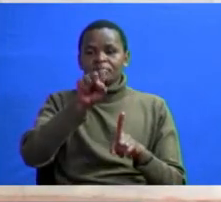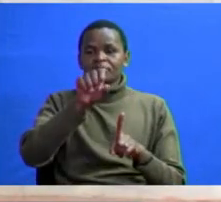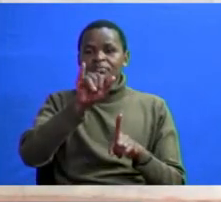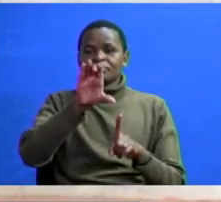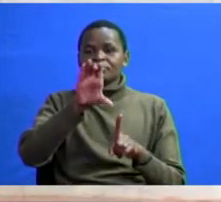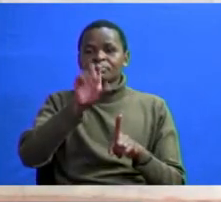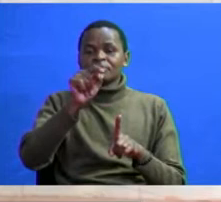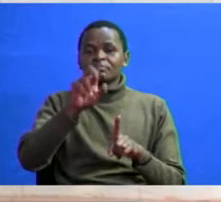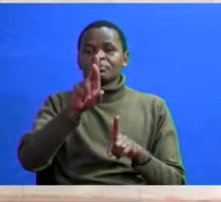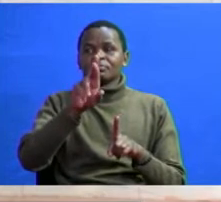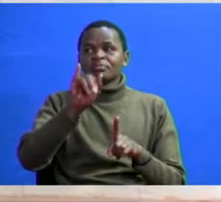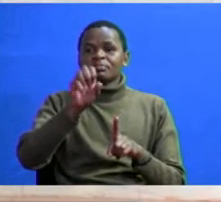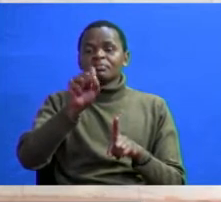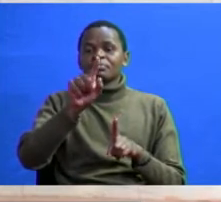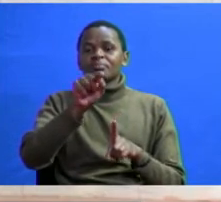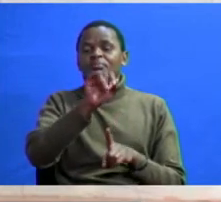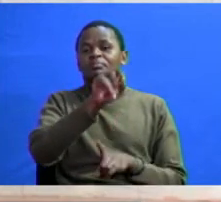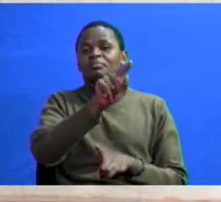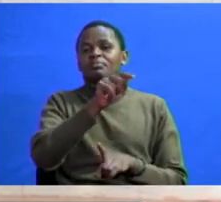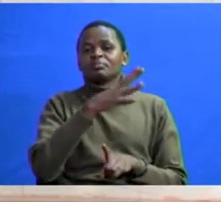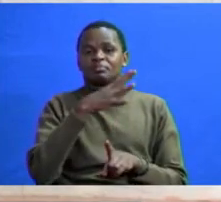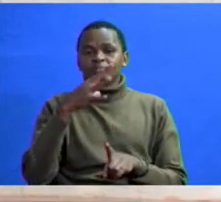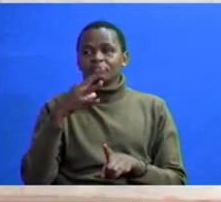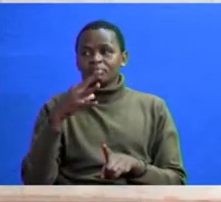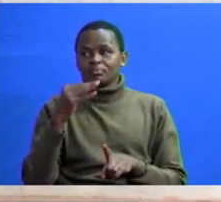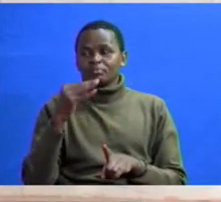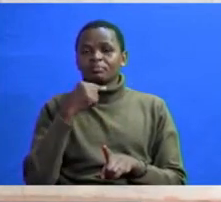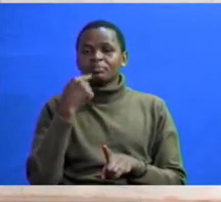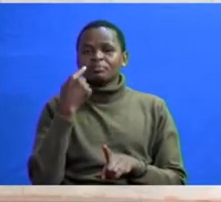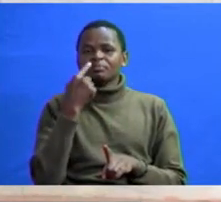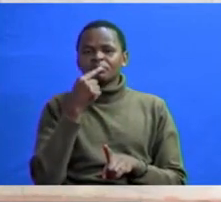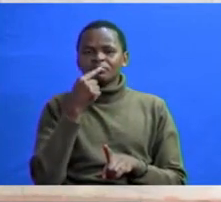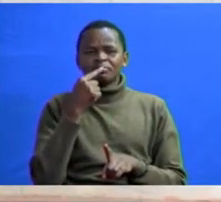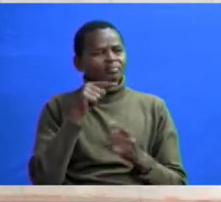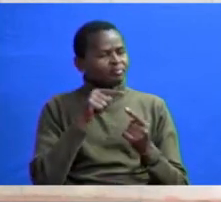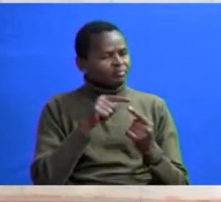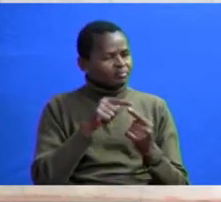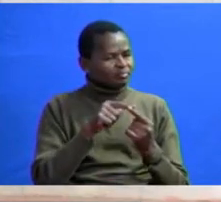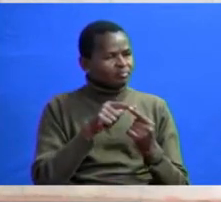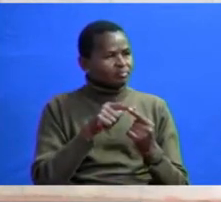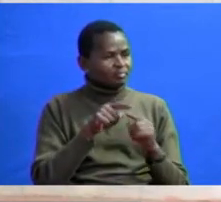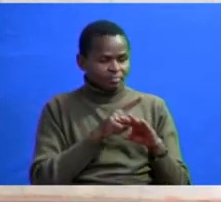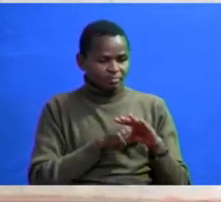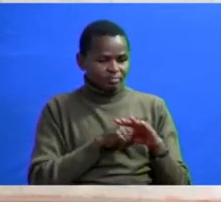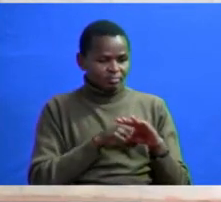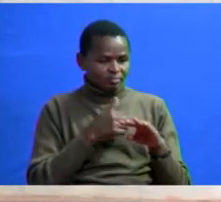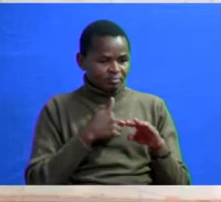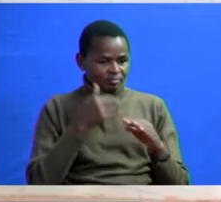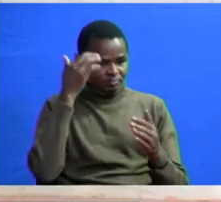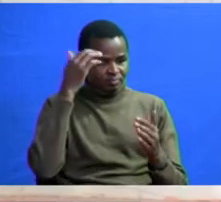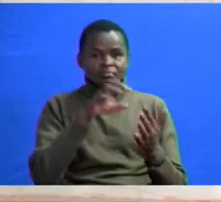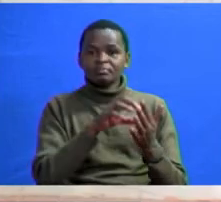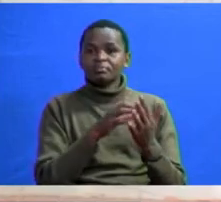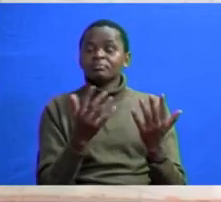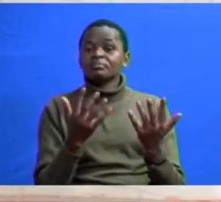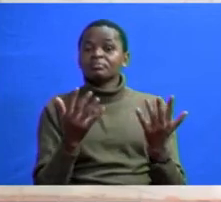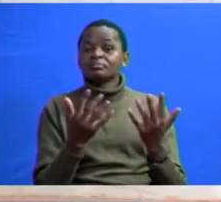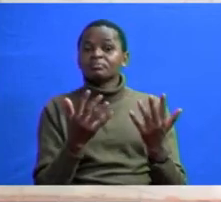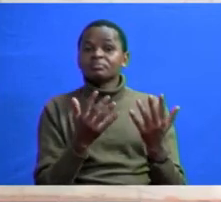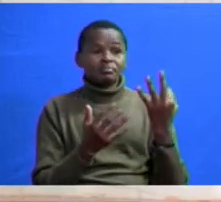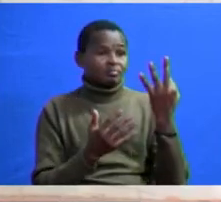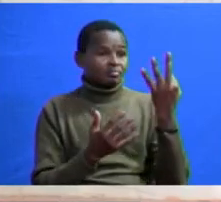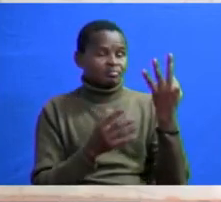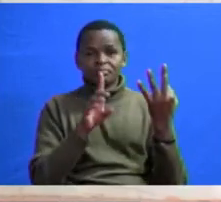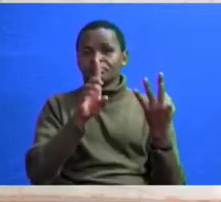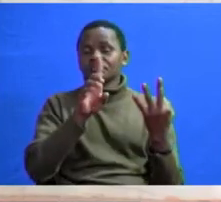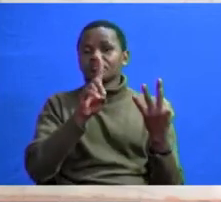between a psychologist and a psychiatrist? And who am I supposed to go to if I find myself in a situation where the 3 D's